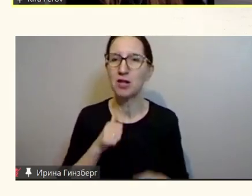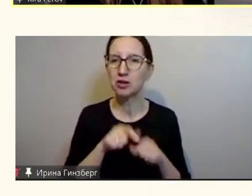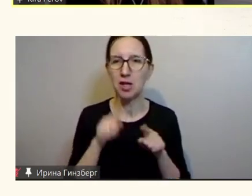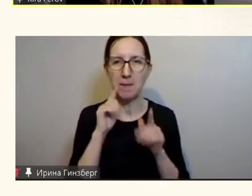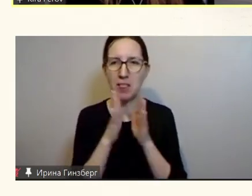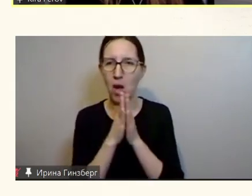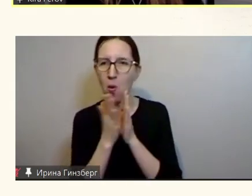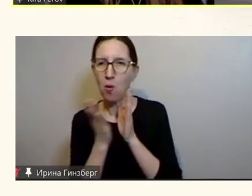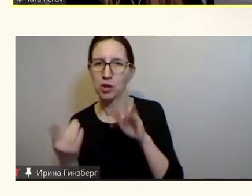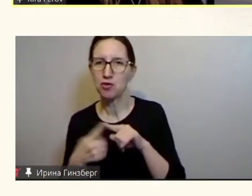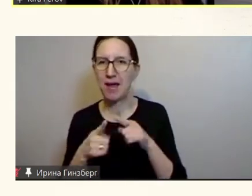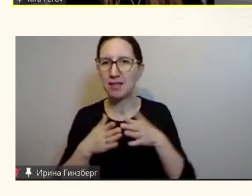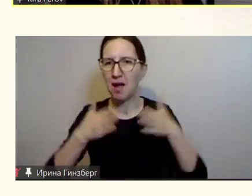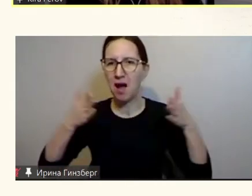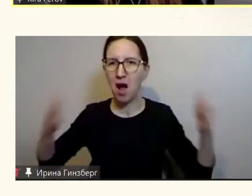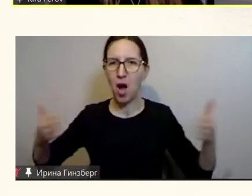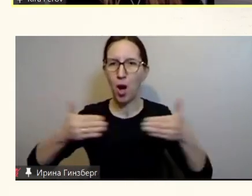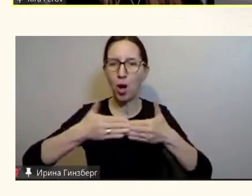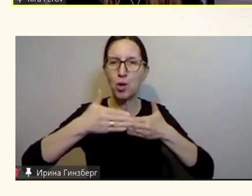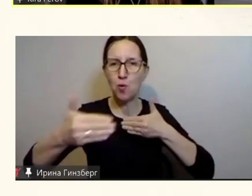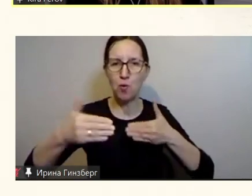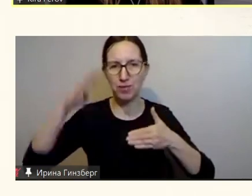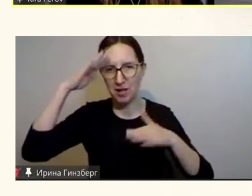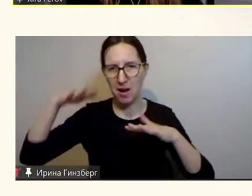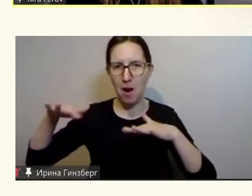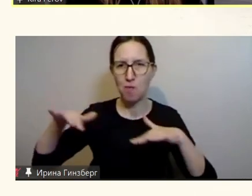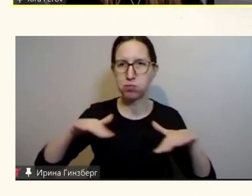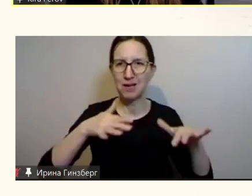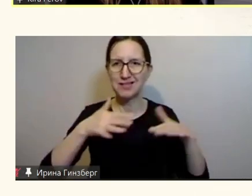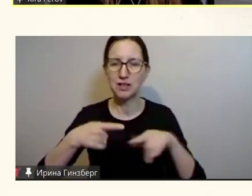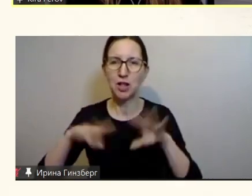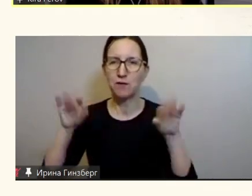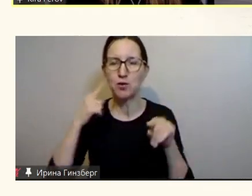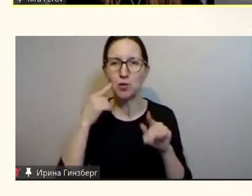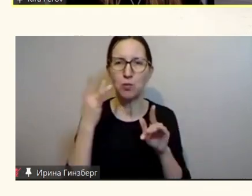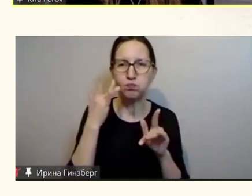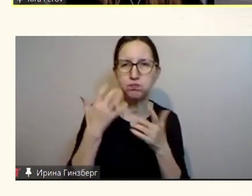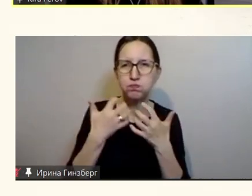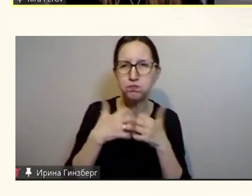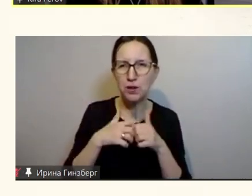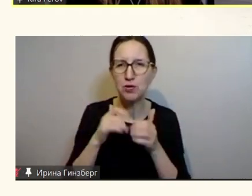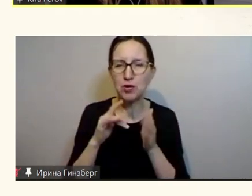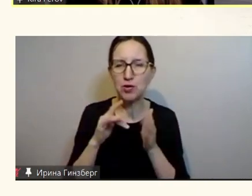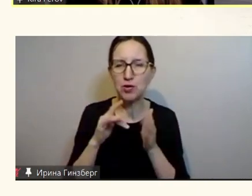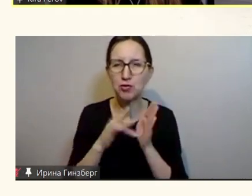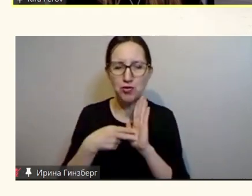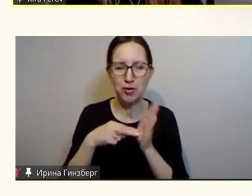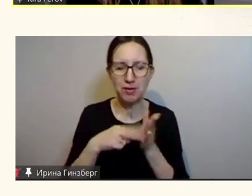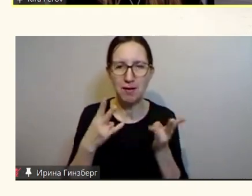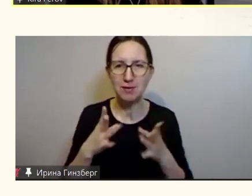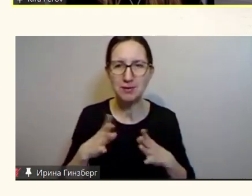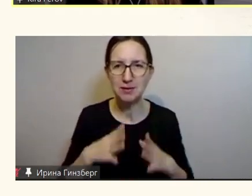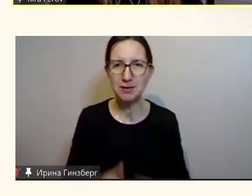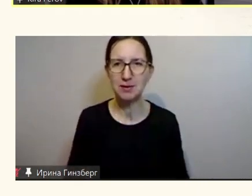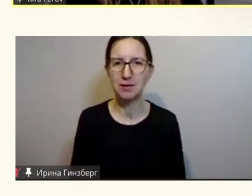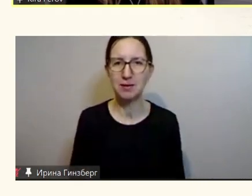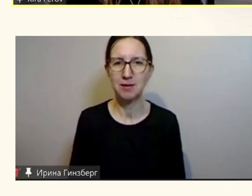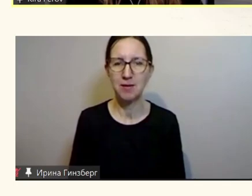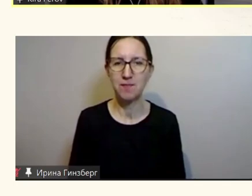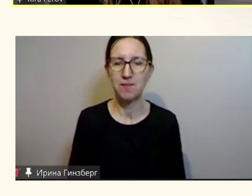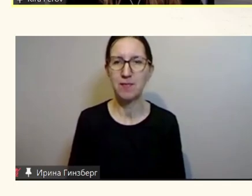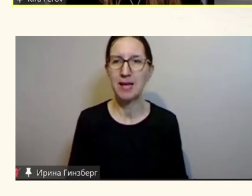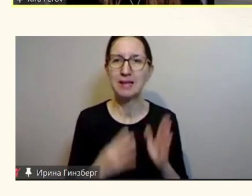everything correctly. It is about 90 feet, which is about